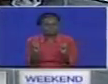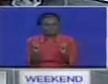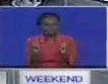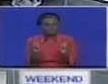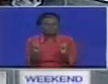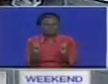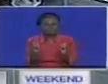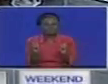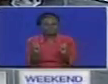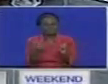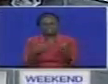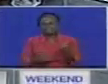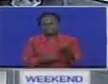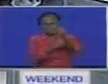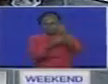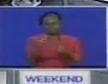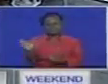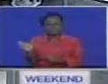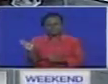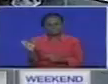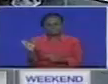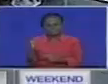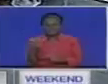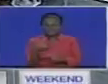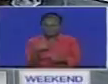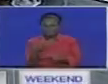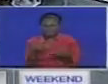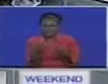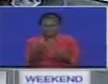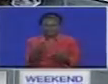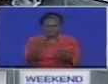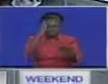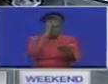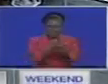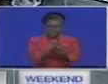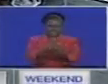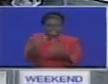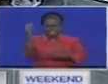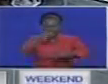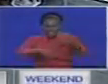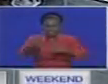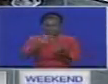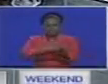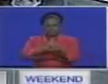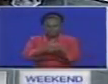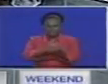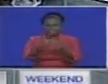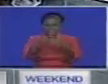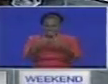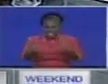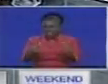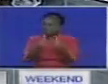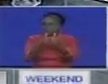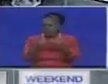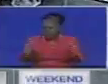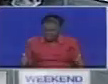Yes. Judas, rescue a bit. Let me put it this way. Fact. The election on Friday didn't take off as expected. That is a fact. That